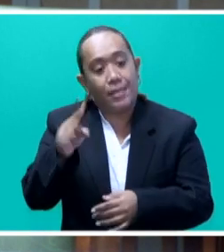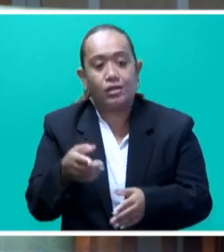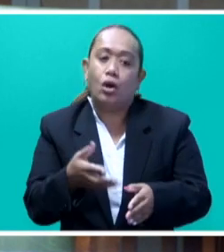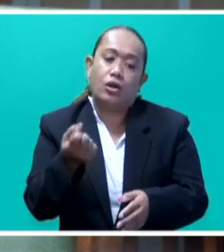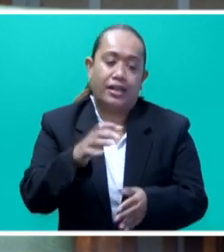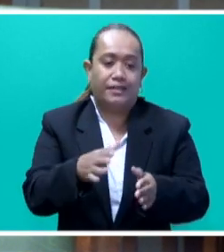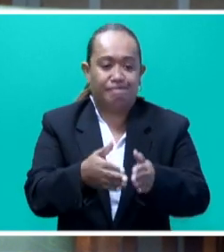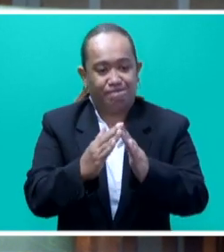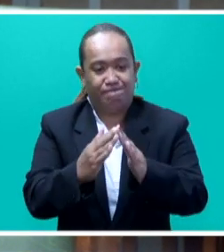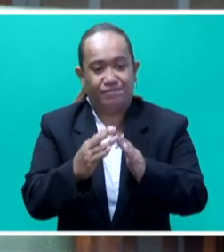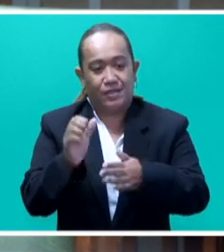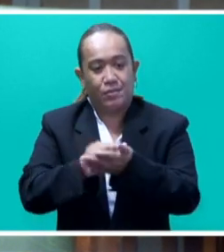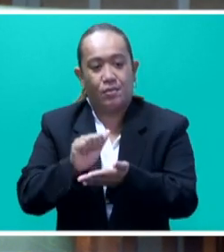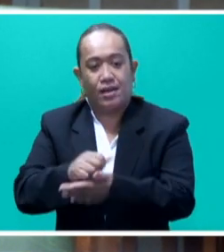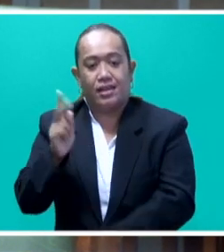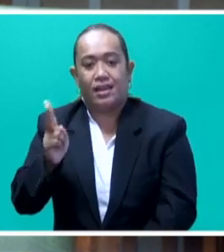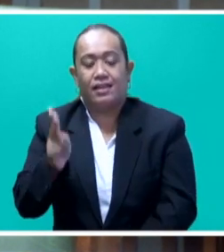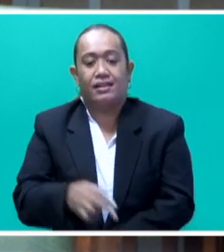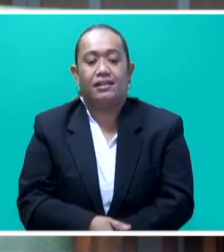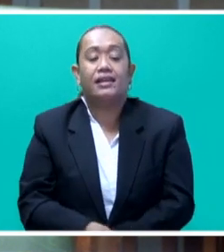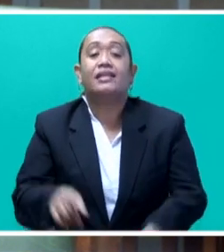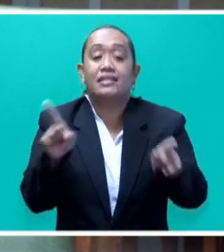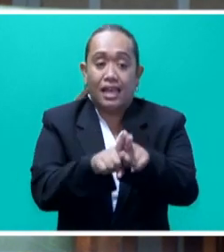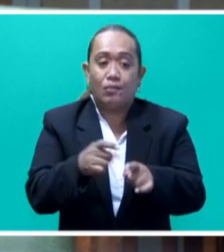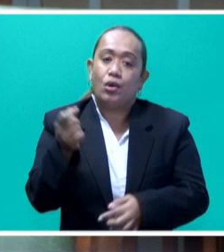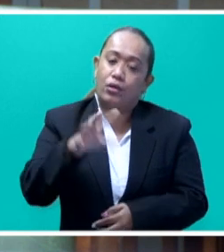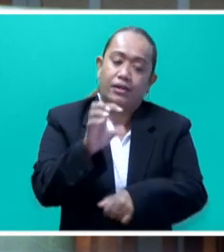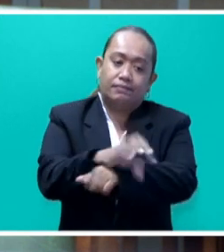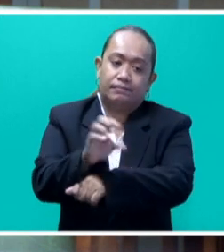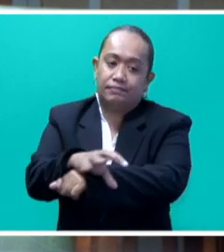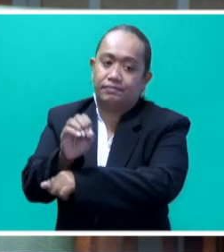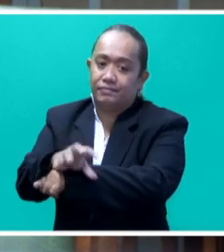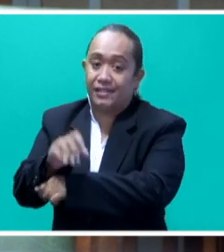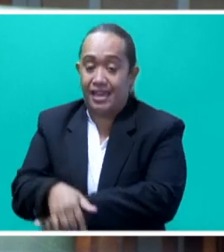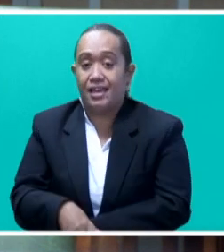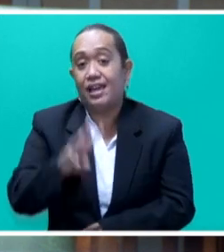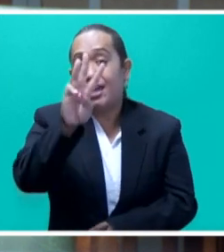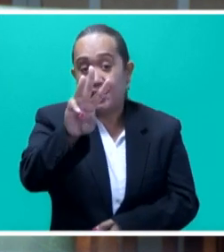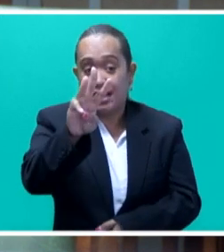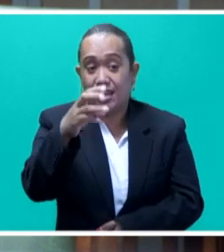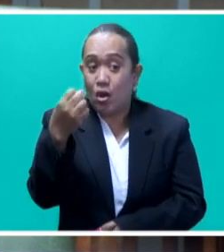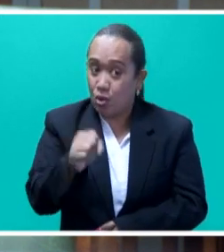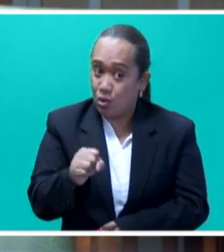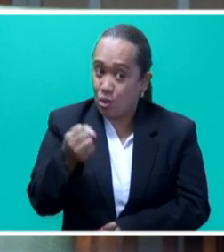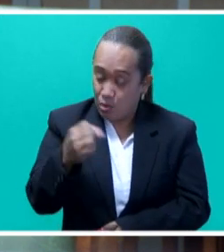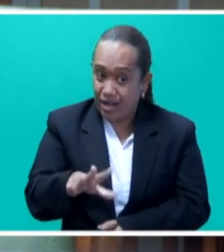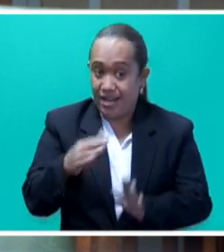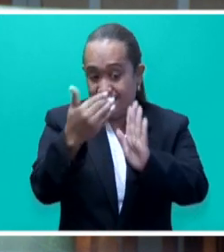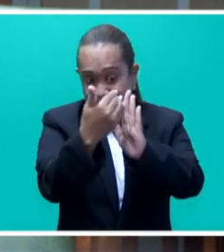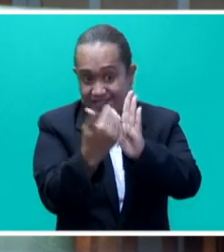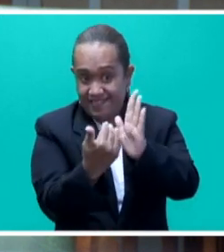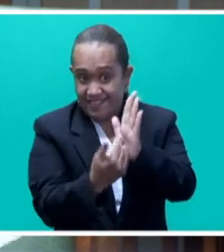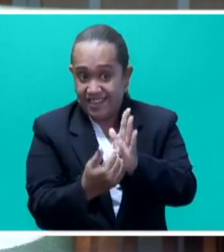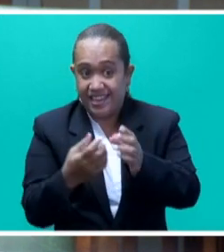importantly, we've been advising all Fijians every step of the way. In fact, 3 statements were issued by government, and this was